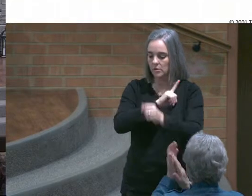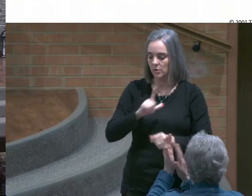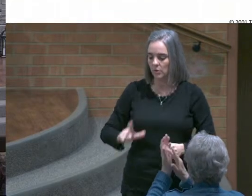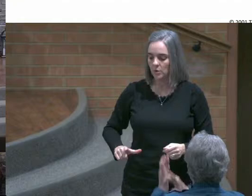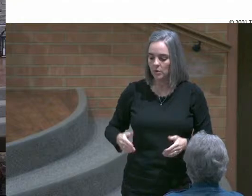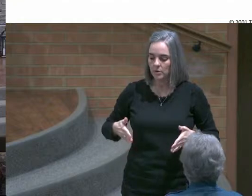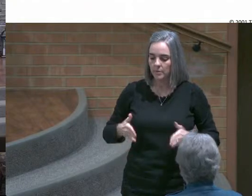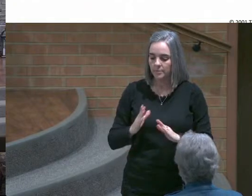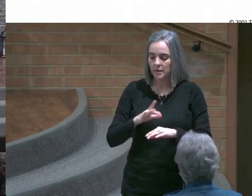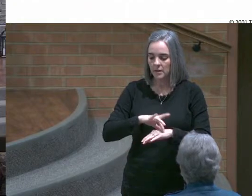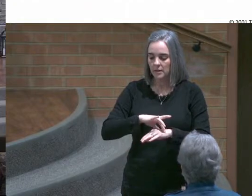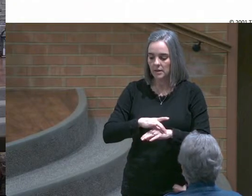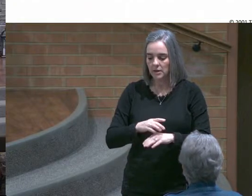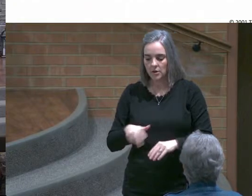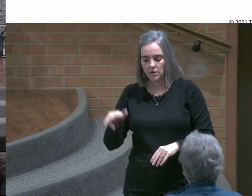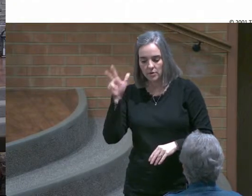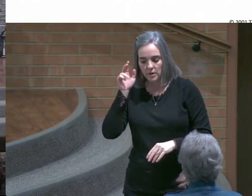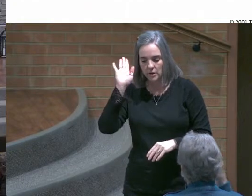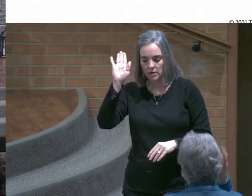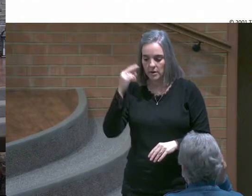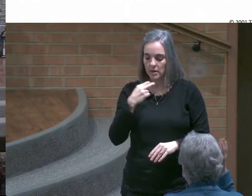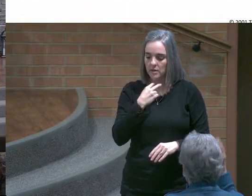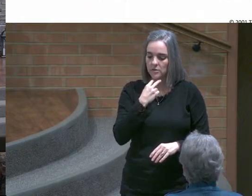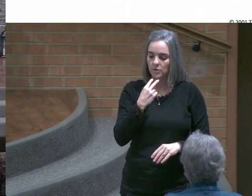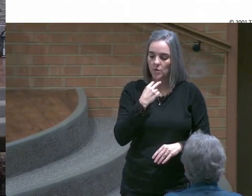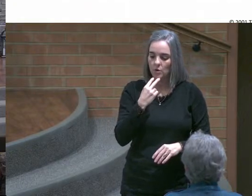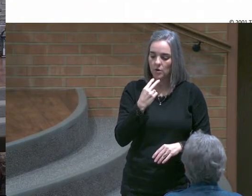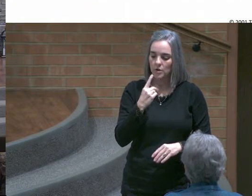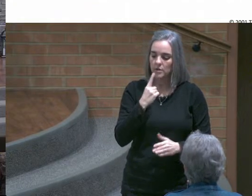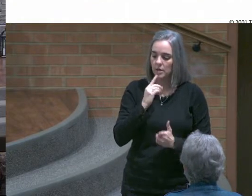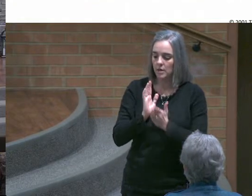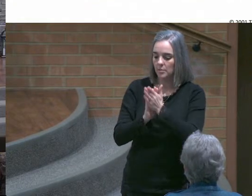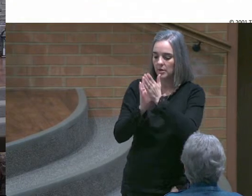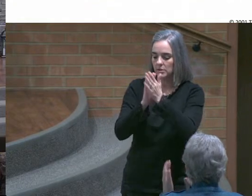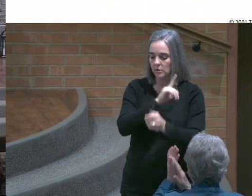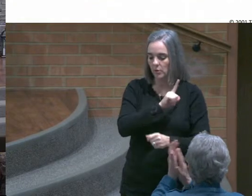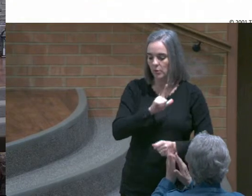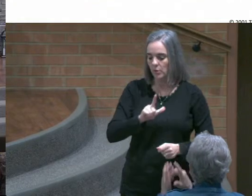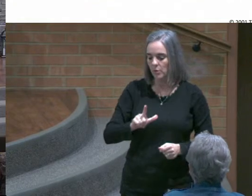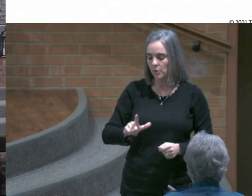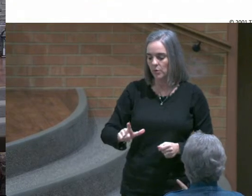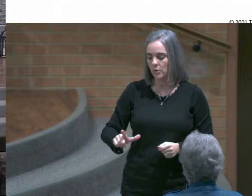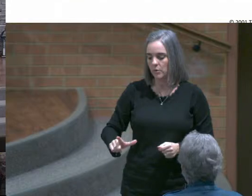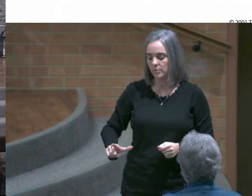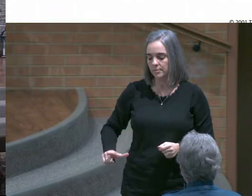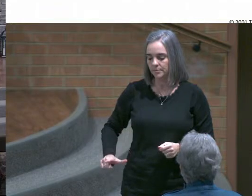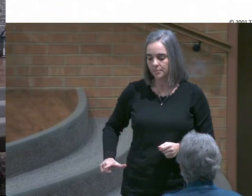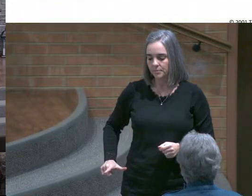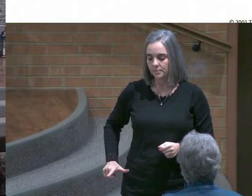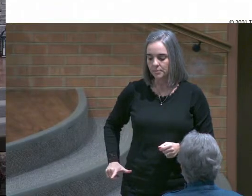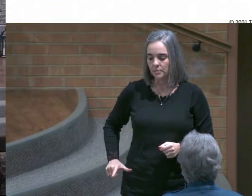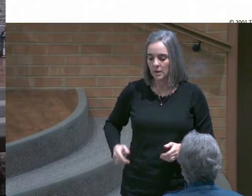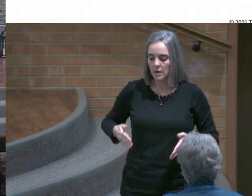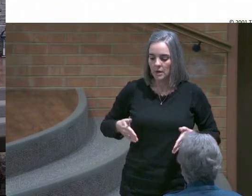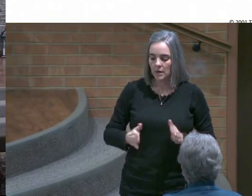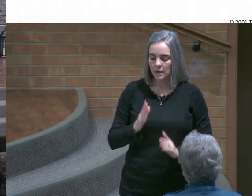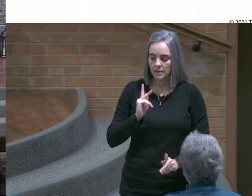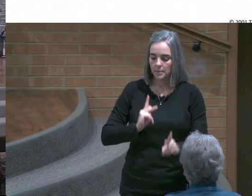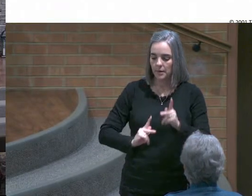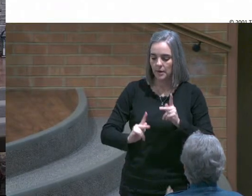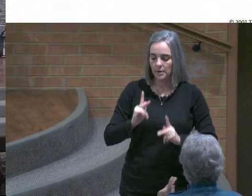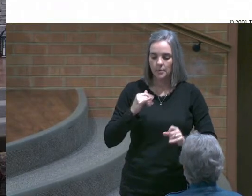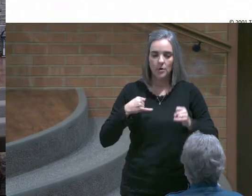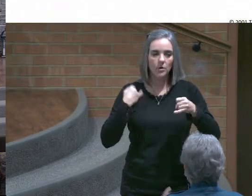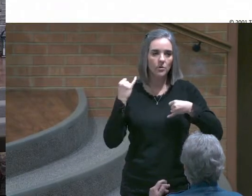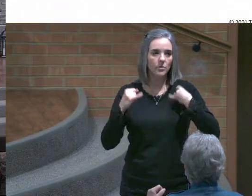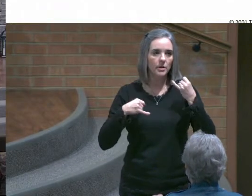Lord, praise the Lord, let the earth hear his voice. Praise the Lord, praise the Lord,